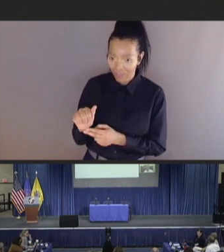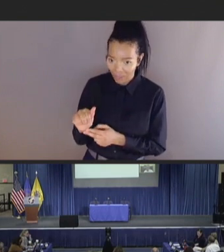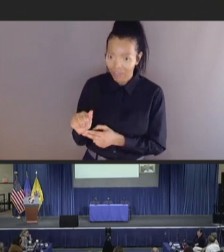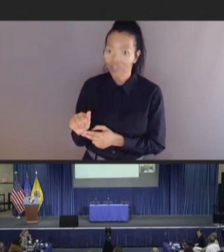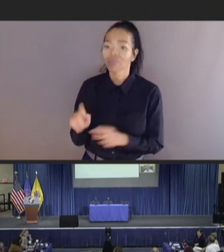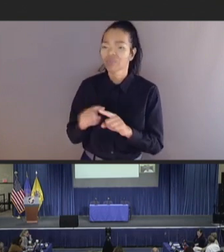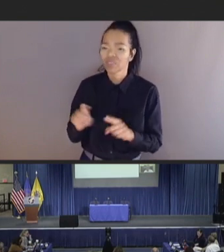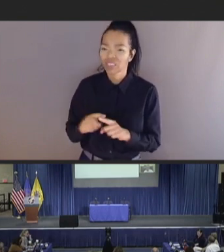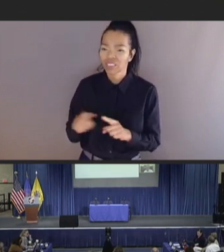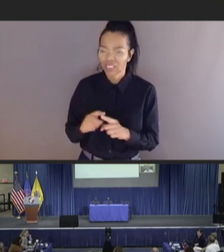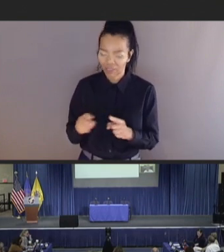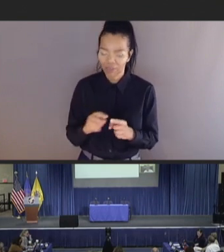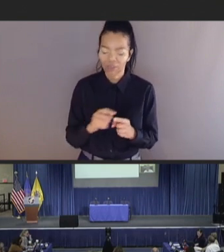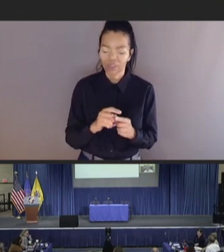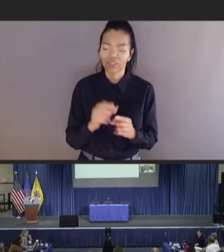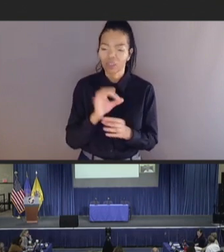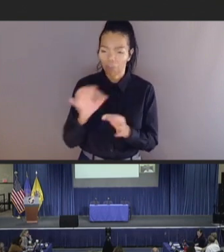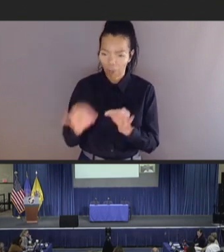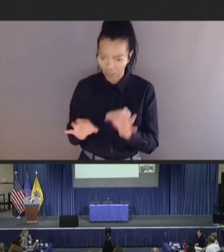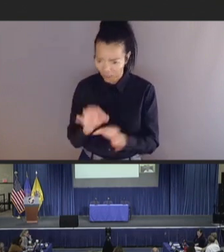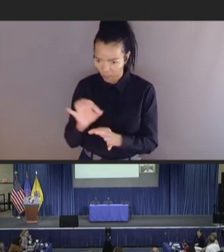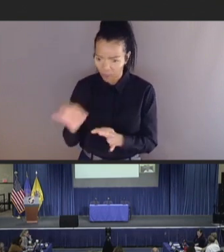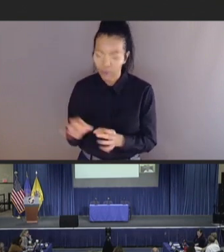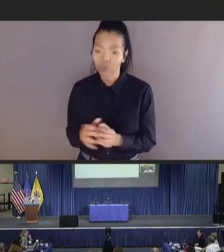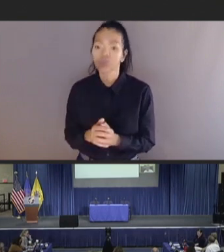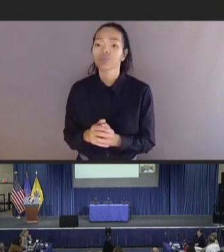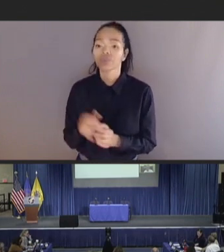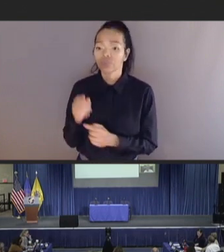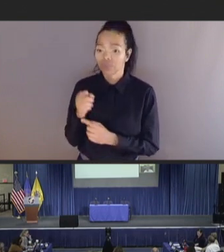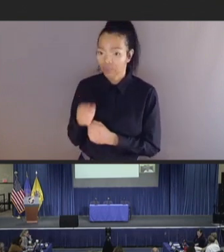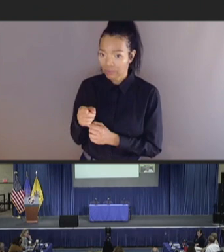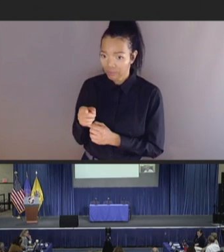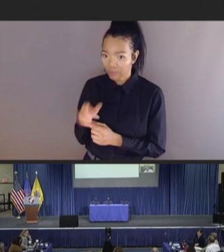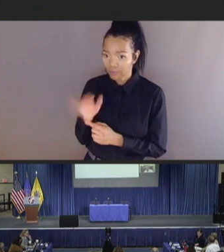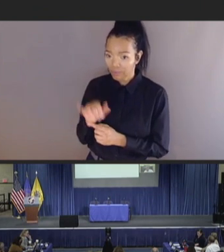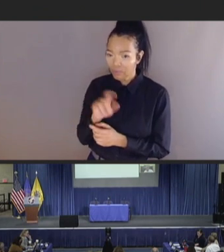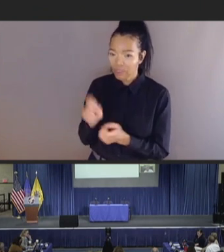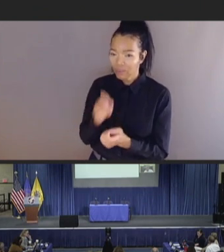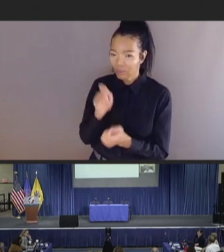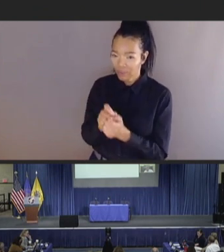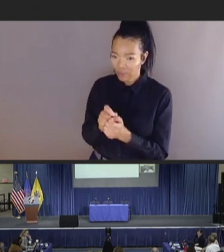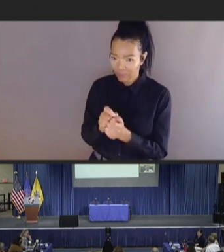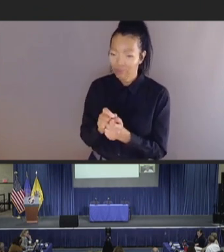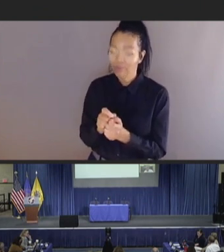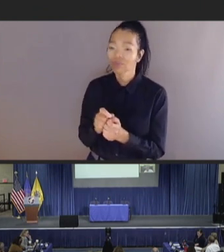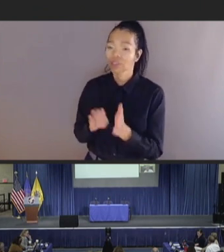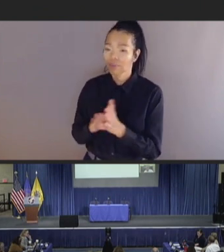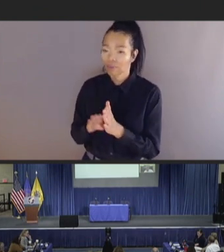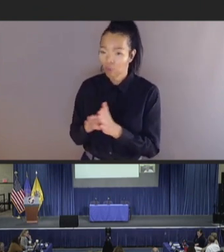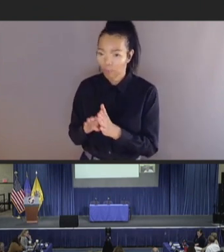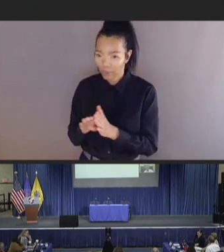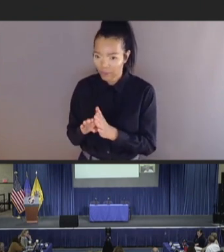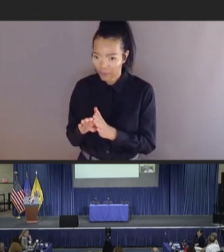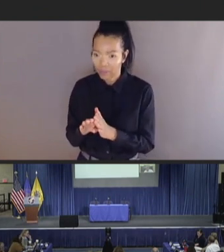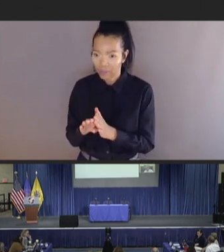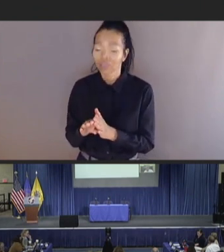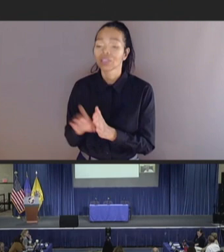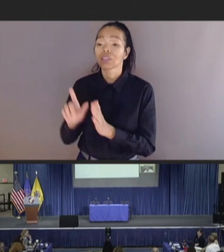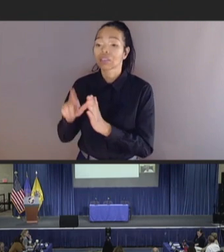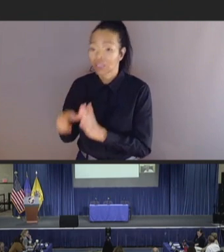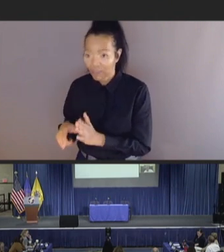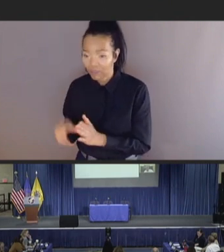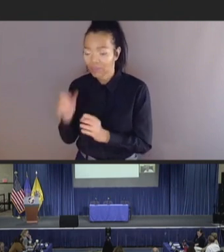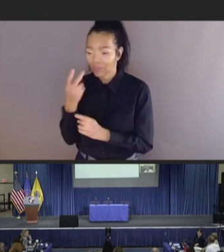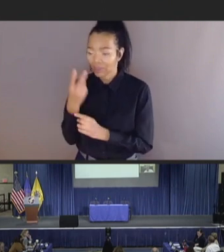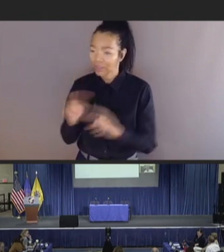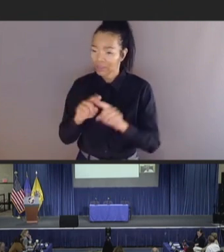nanoparticles, follow the germinal centers that are these particular structures that form among the immunization, and then follow many aspects of